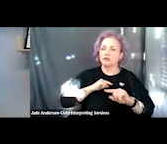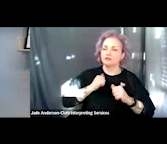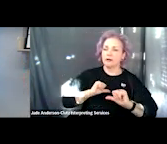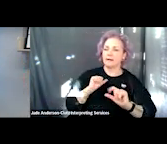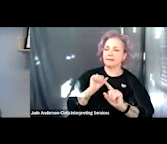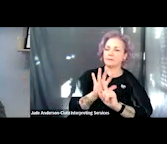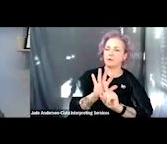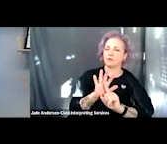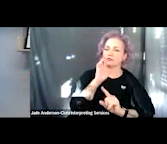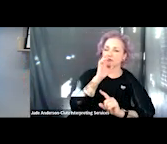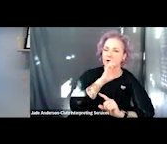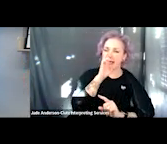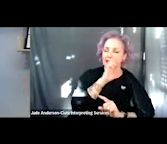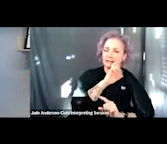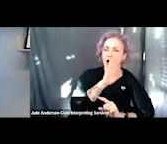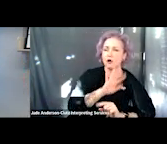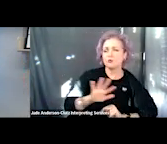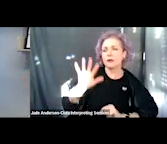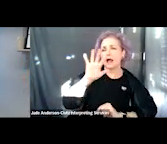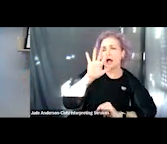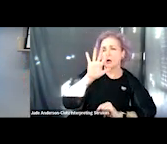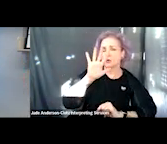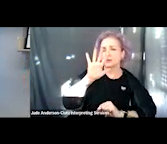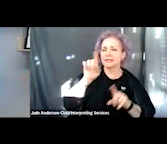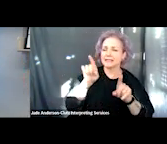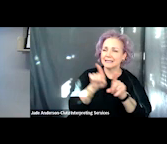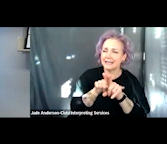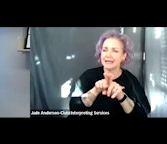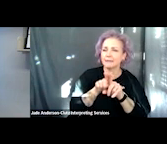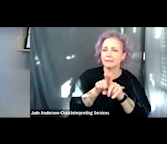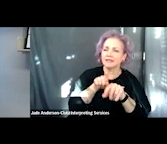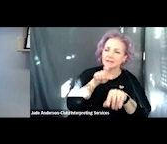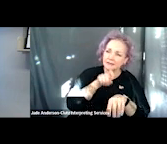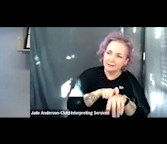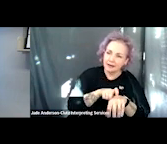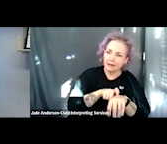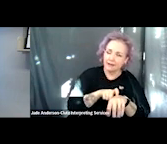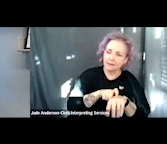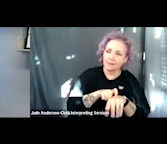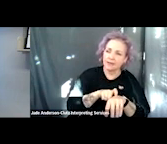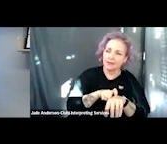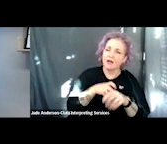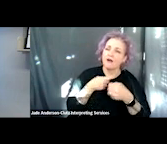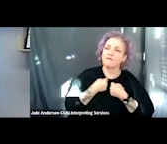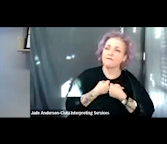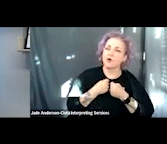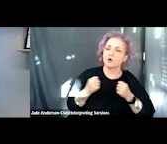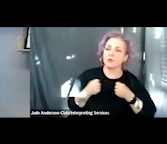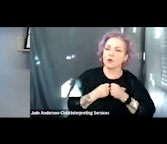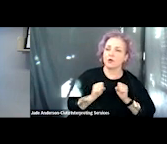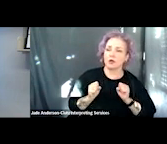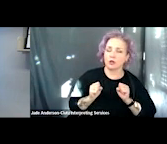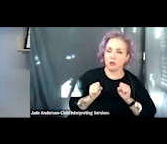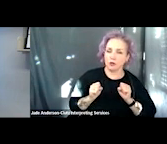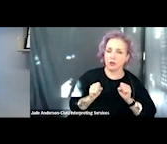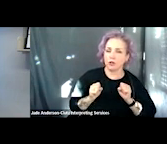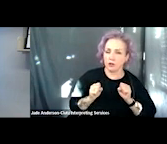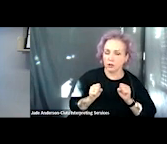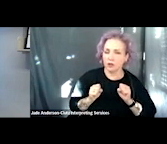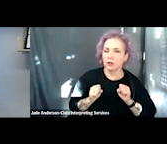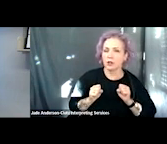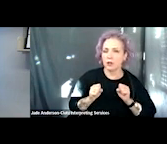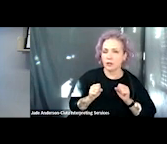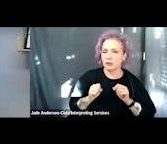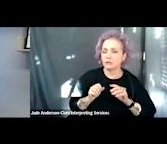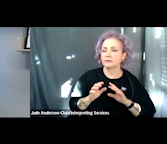depends on the kind of study. So I just want to focus a little bit here, because talking about maternal immune activation, because you've